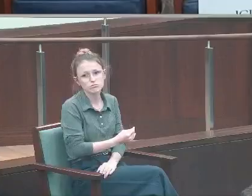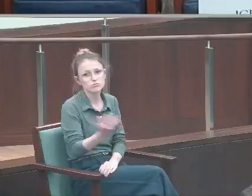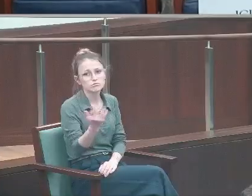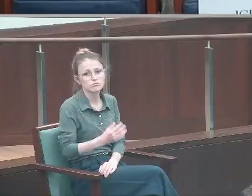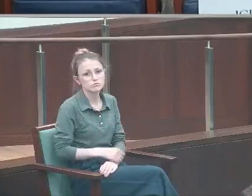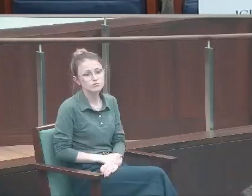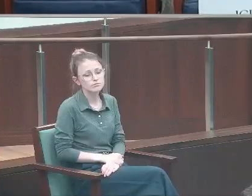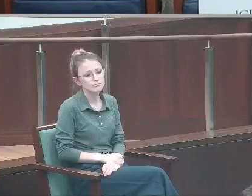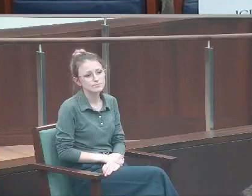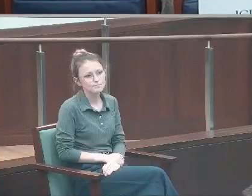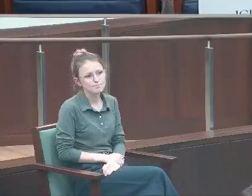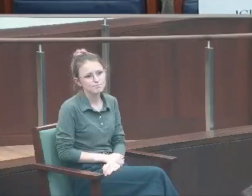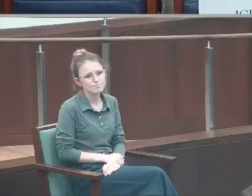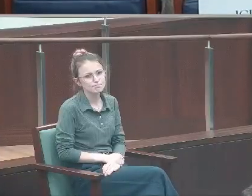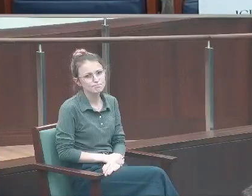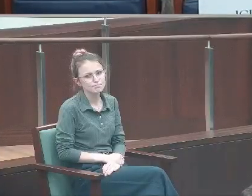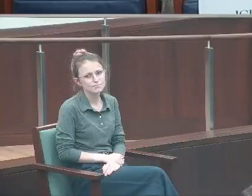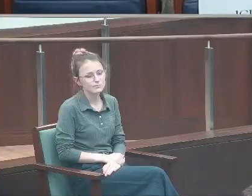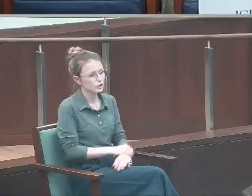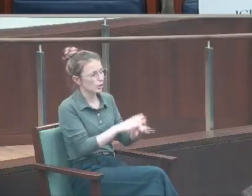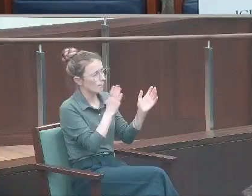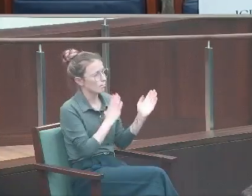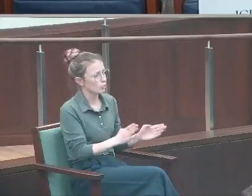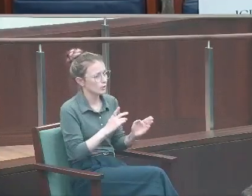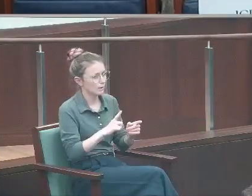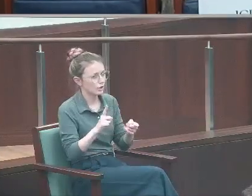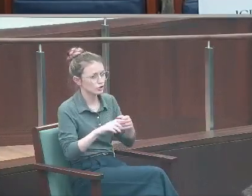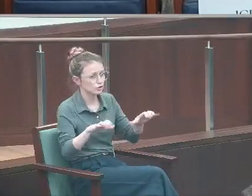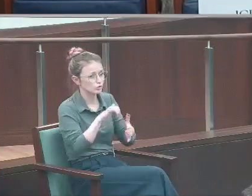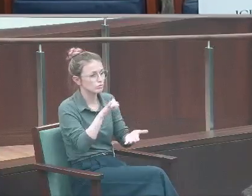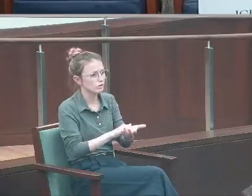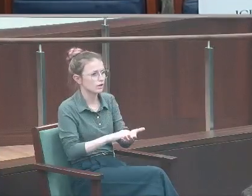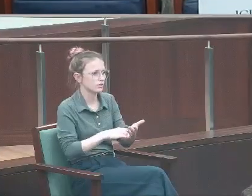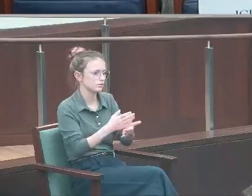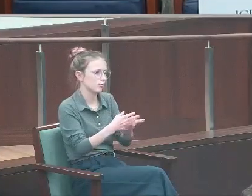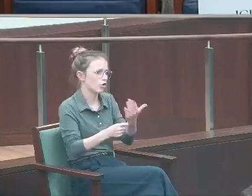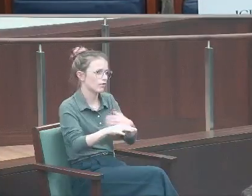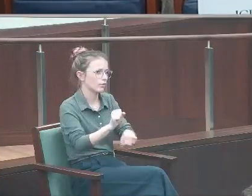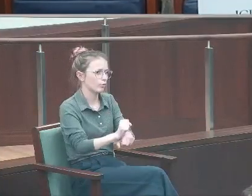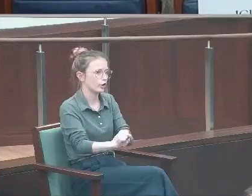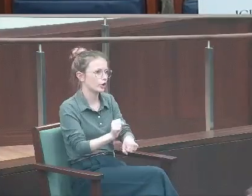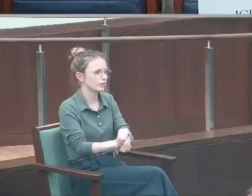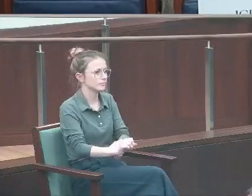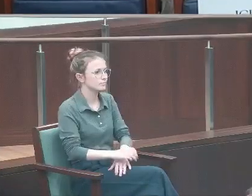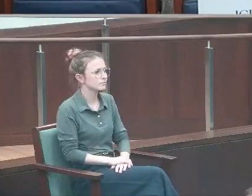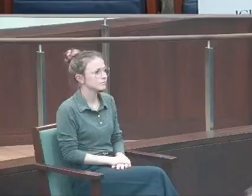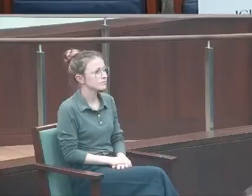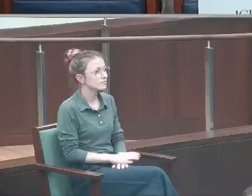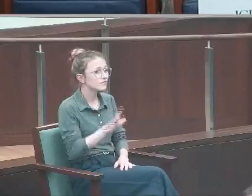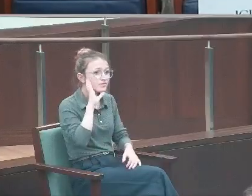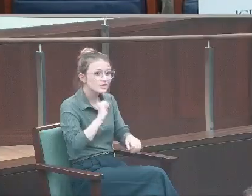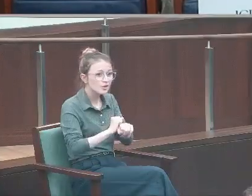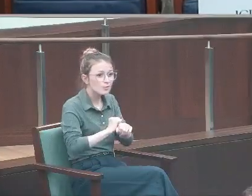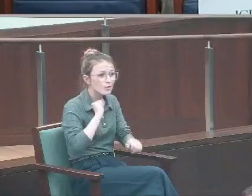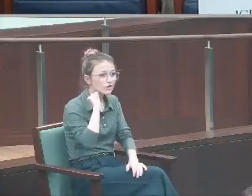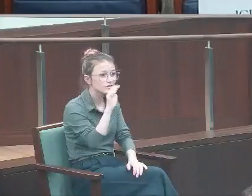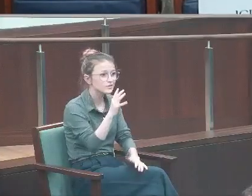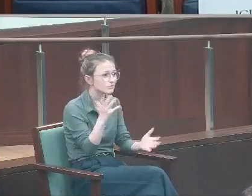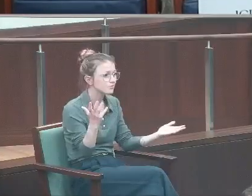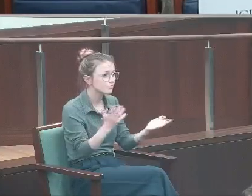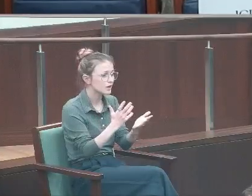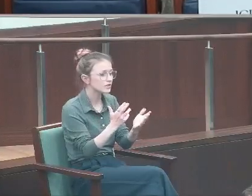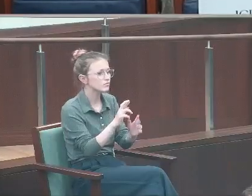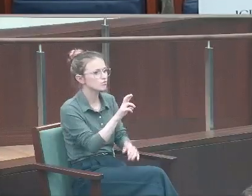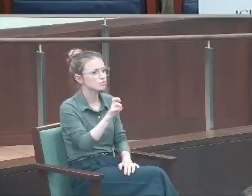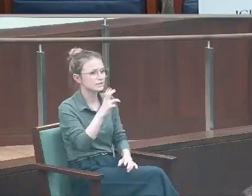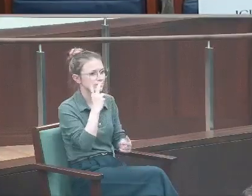And being prepared to do that is a piece of work. So the homework is to